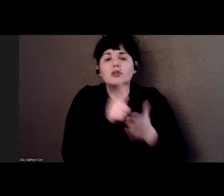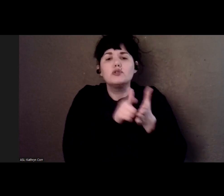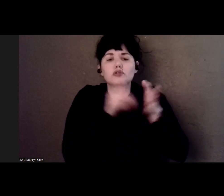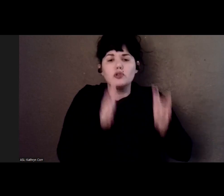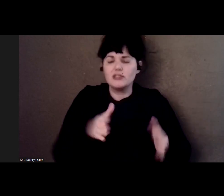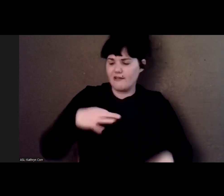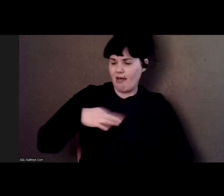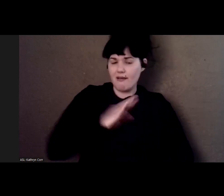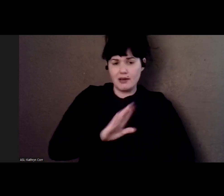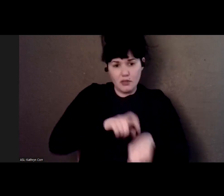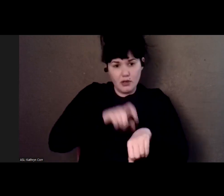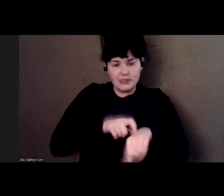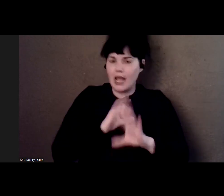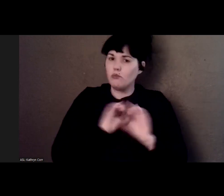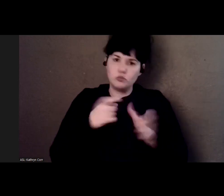basis.